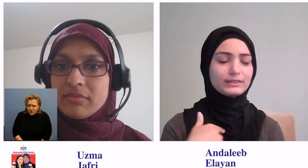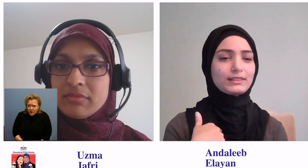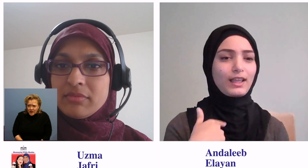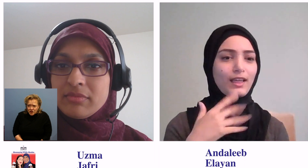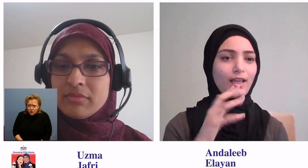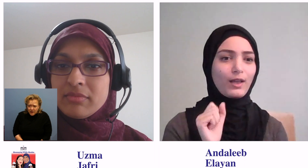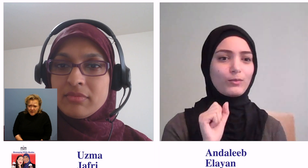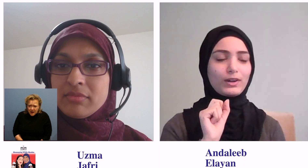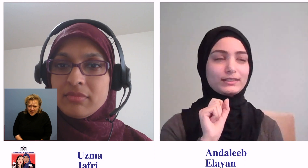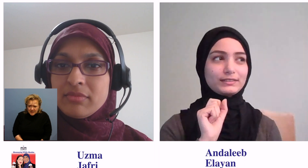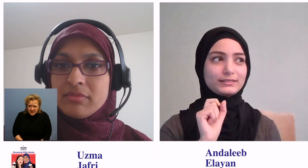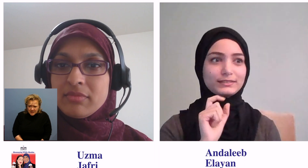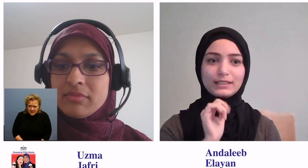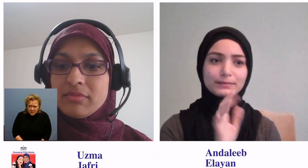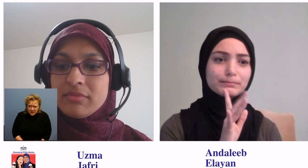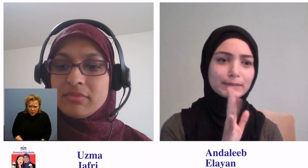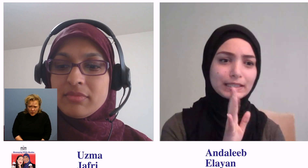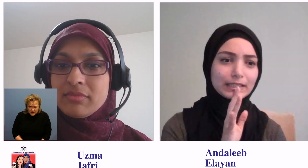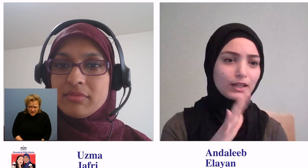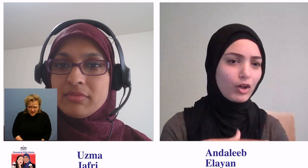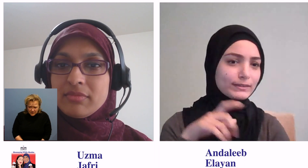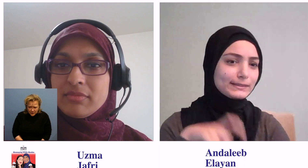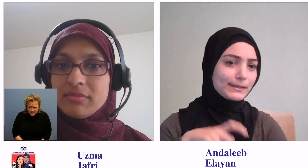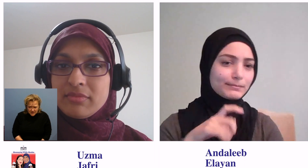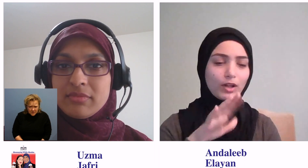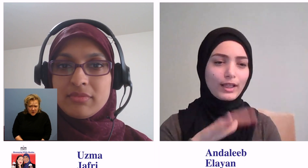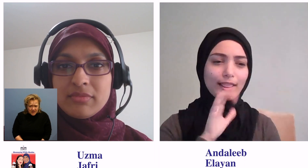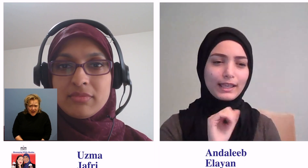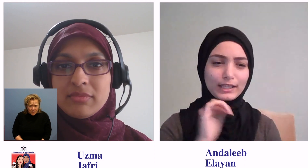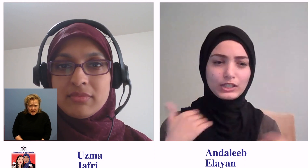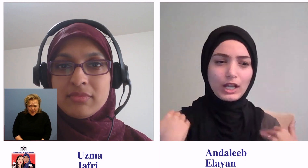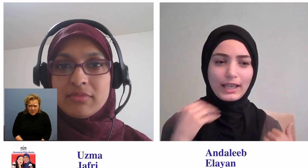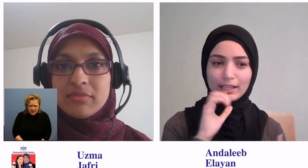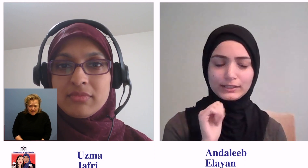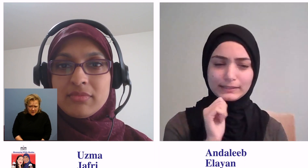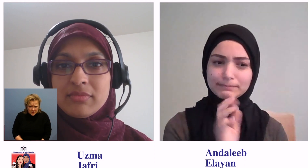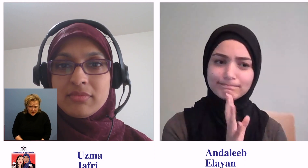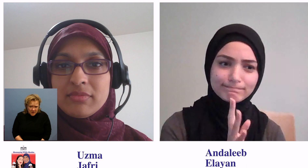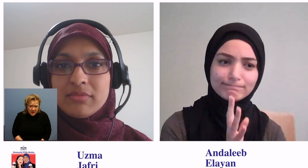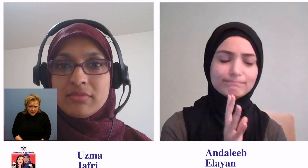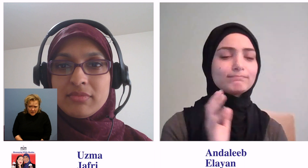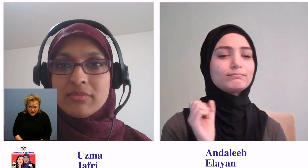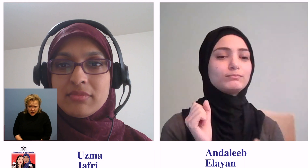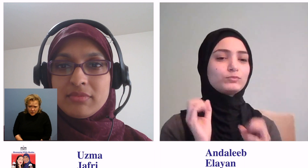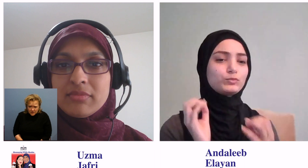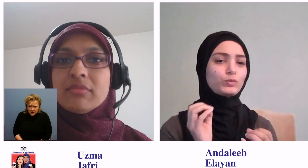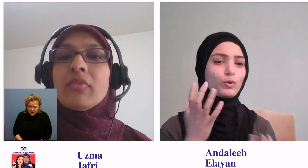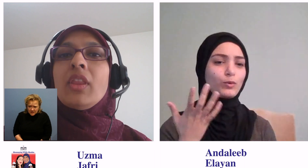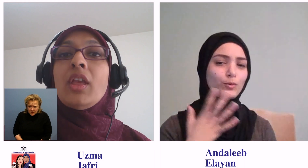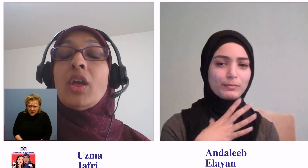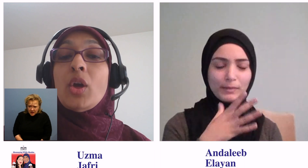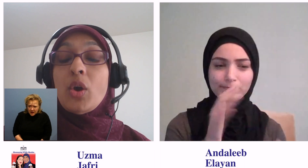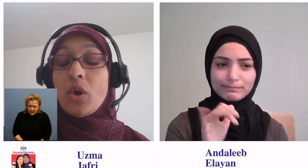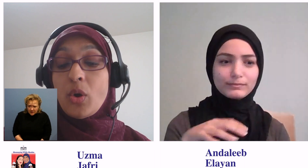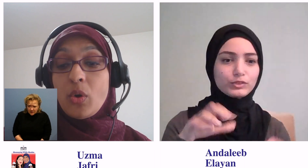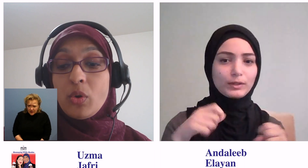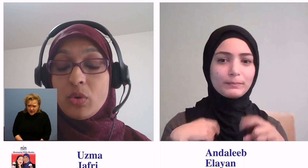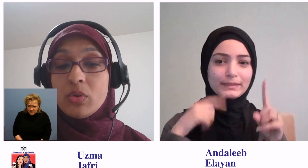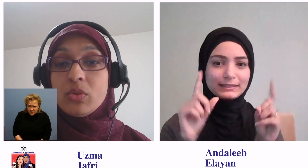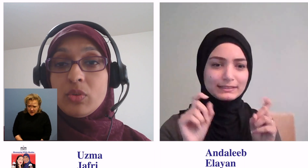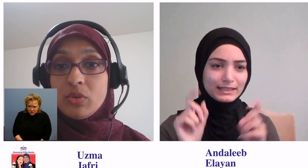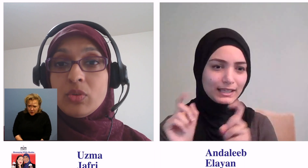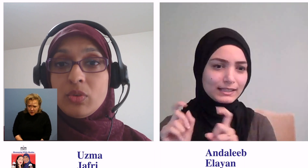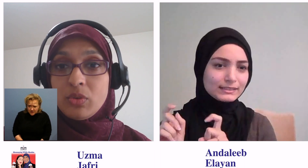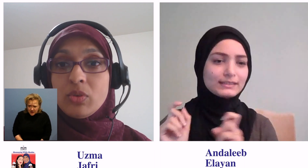And the way she realized that something was different is because I was not meeting the speaking milestones. I wasn't speaking at the